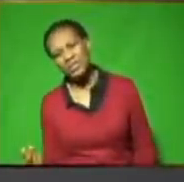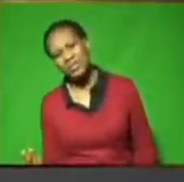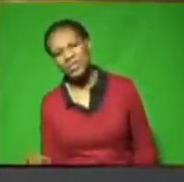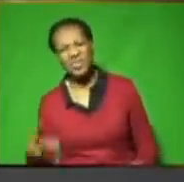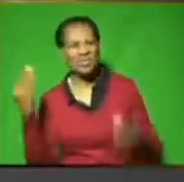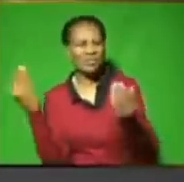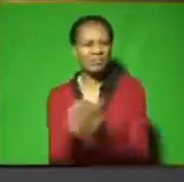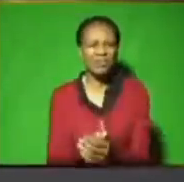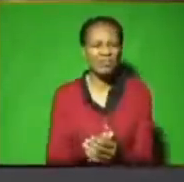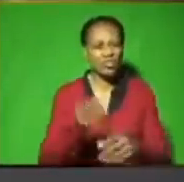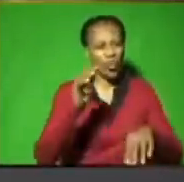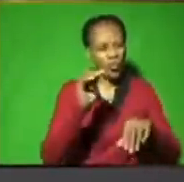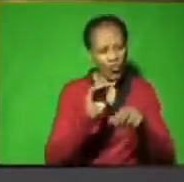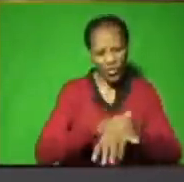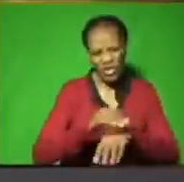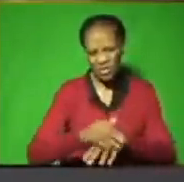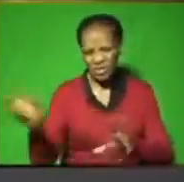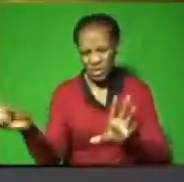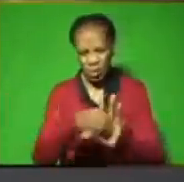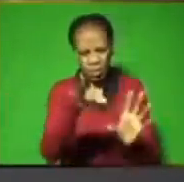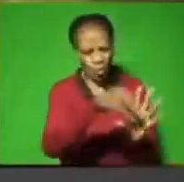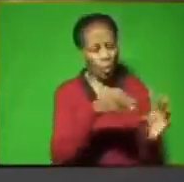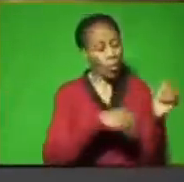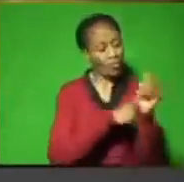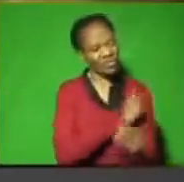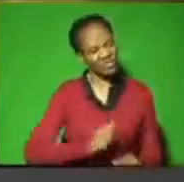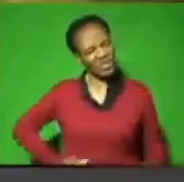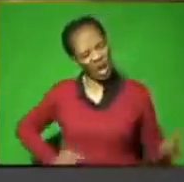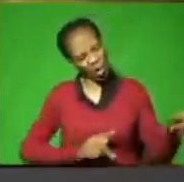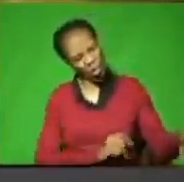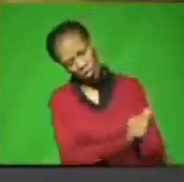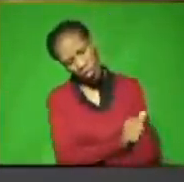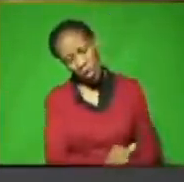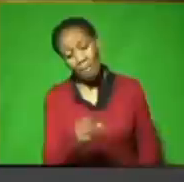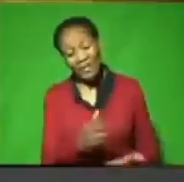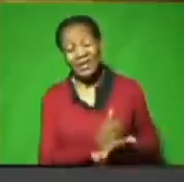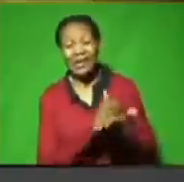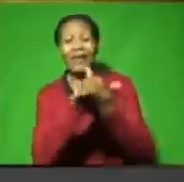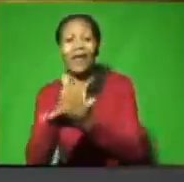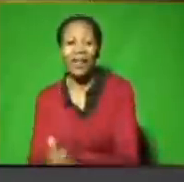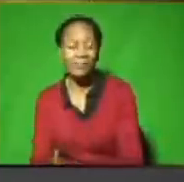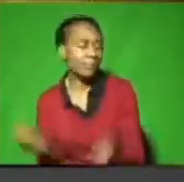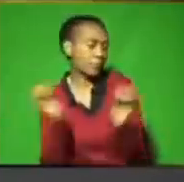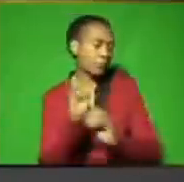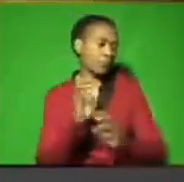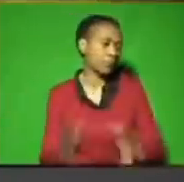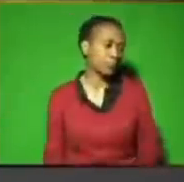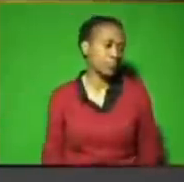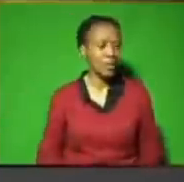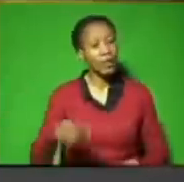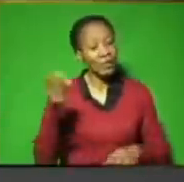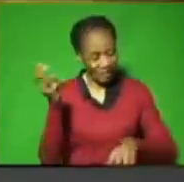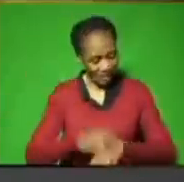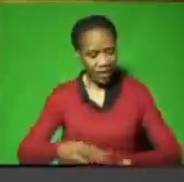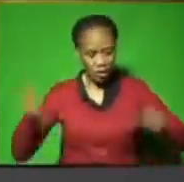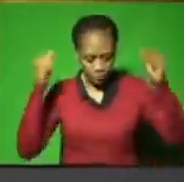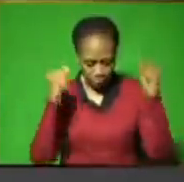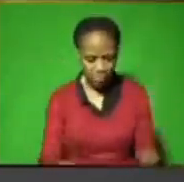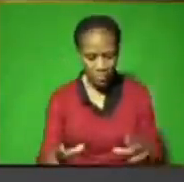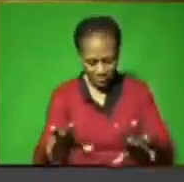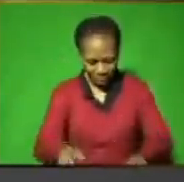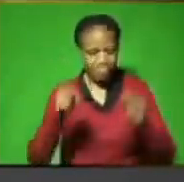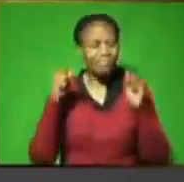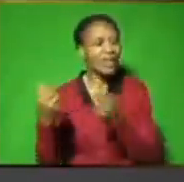your faction in your office, even when it is not helpful to you. Let's take serious